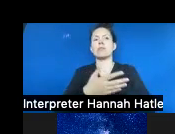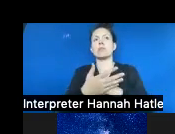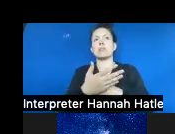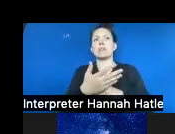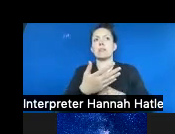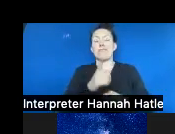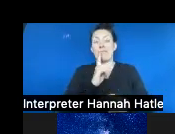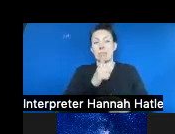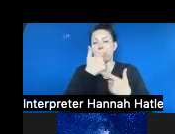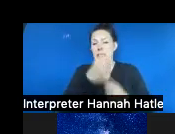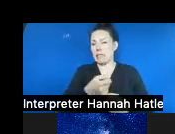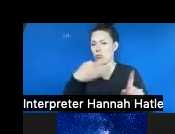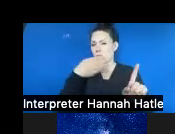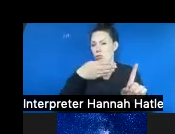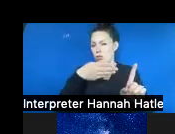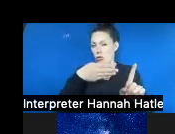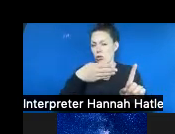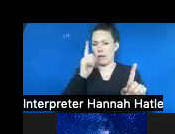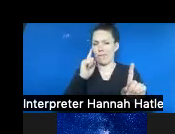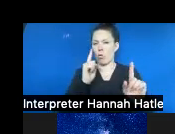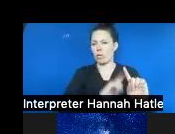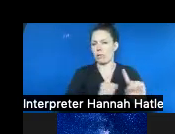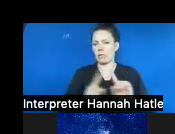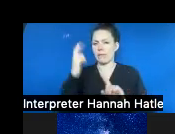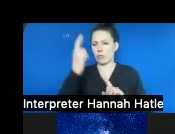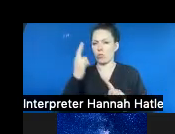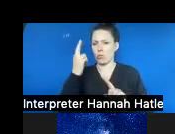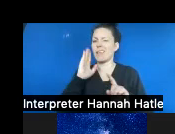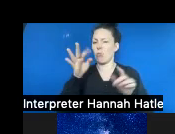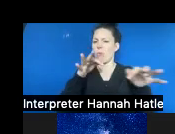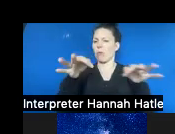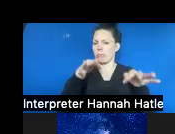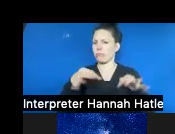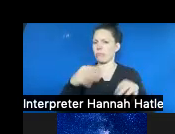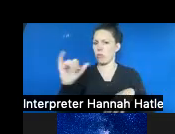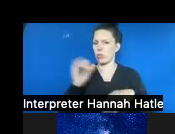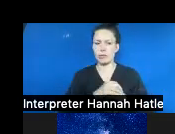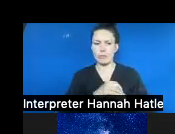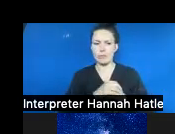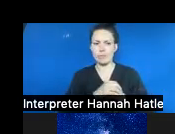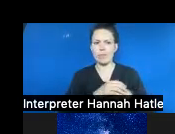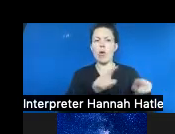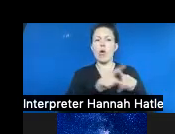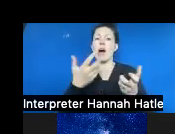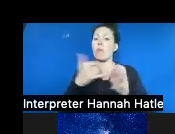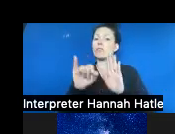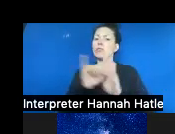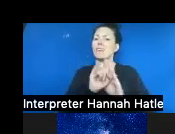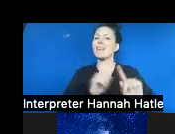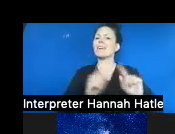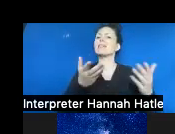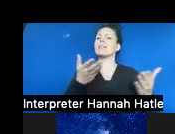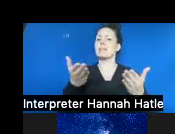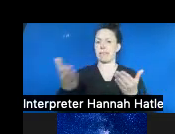target for a lot of different reasons. We'll talk about that. And then also identify and share services. What are you doing